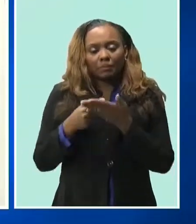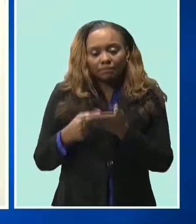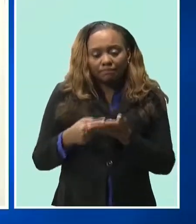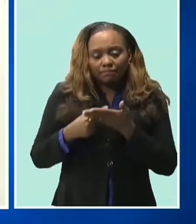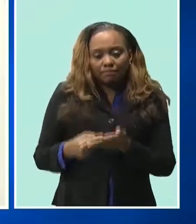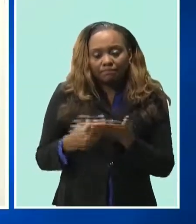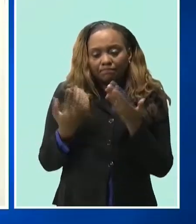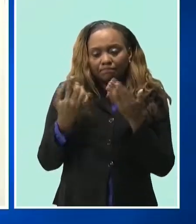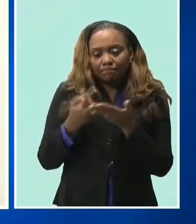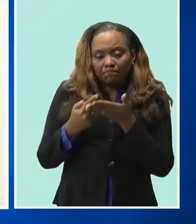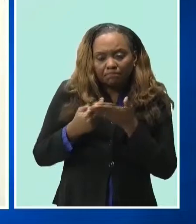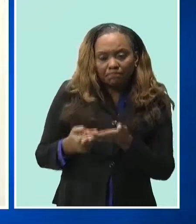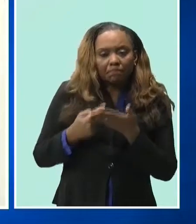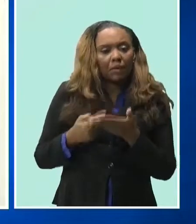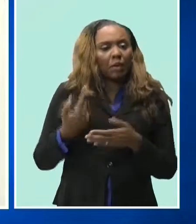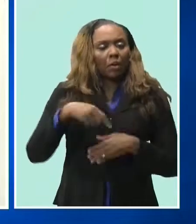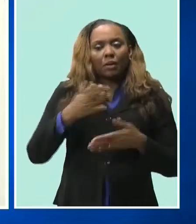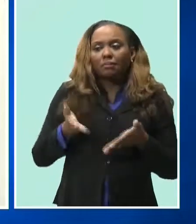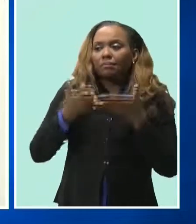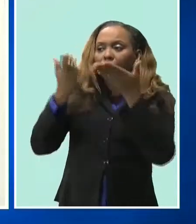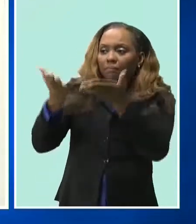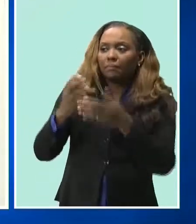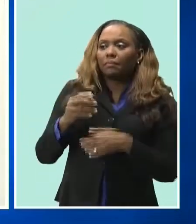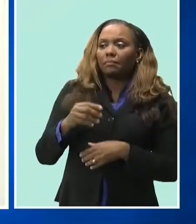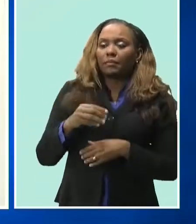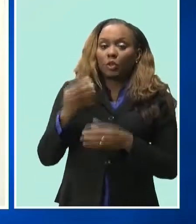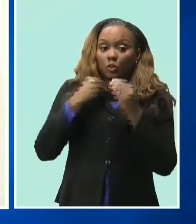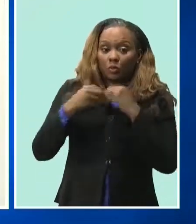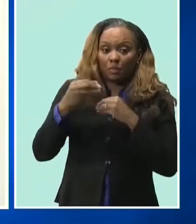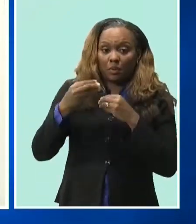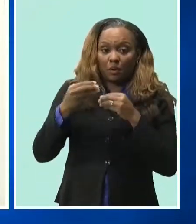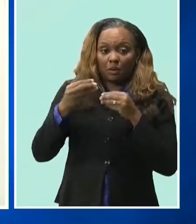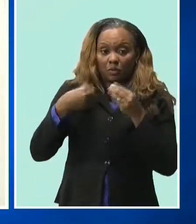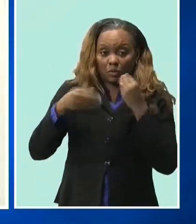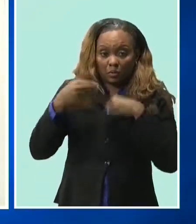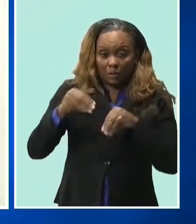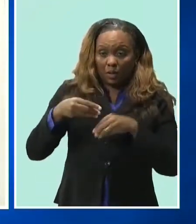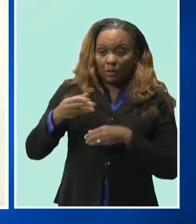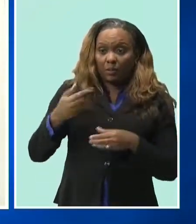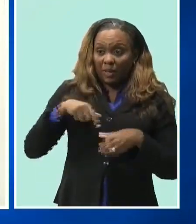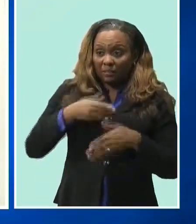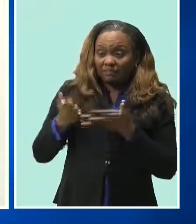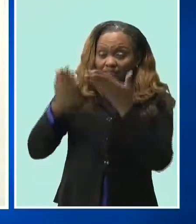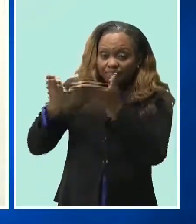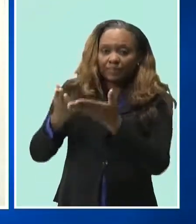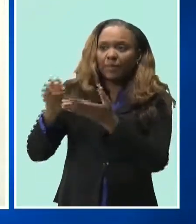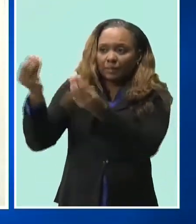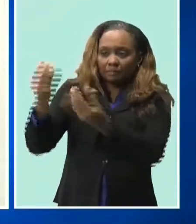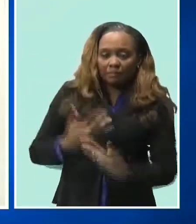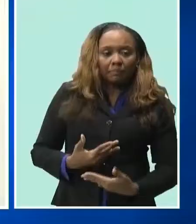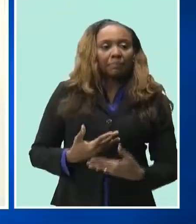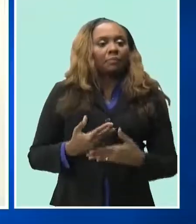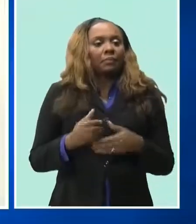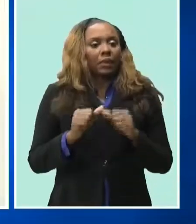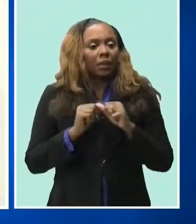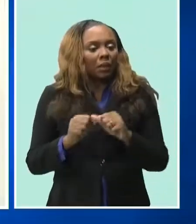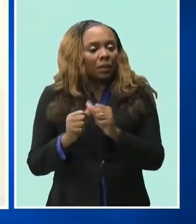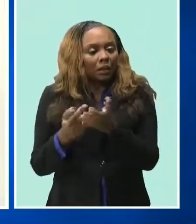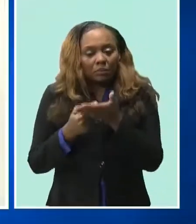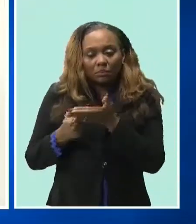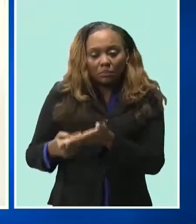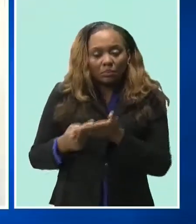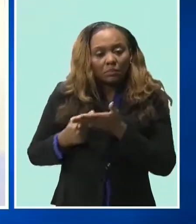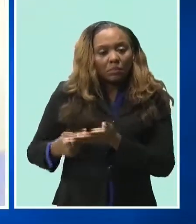We've put forward some suggestions. They've also made some recommendations. Those discussions are continuing. And I want to give you the assurance that